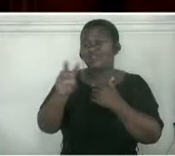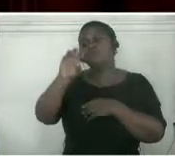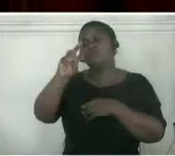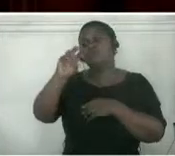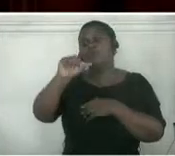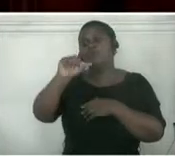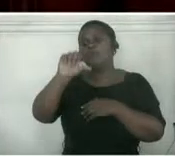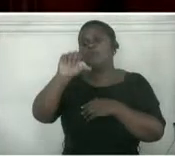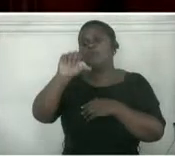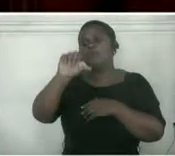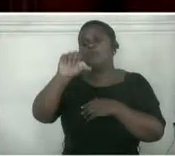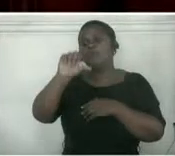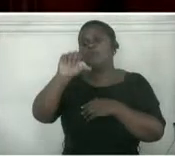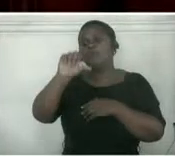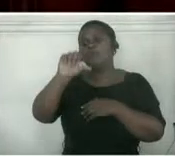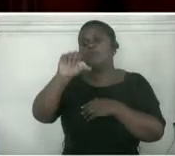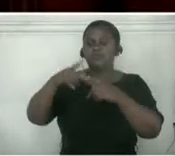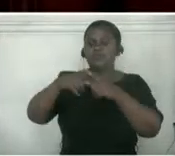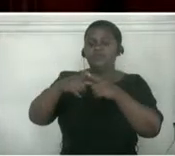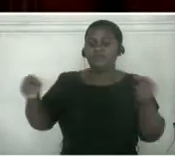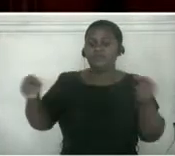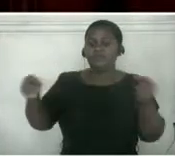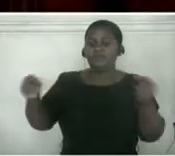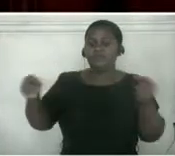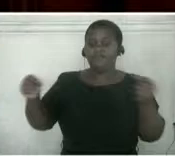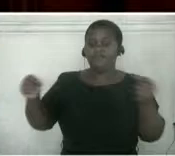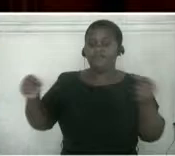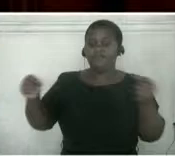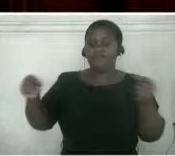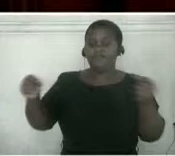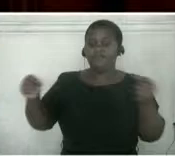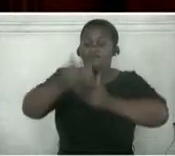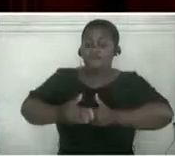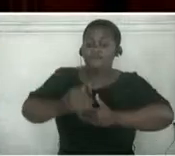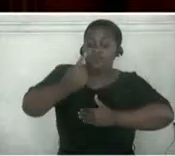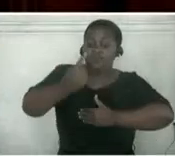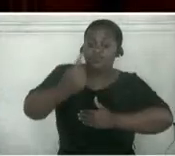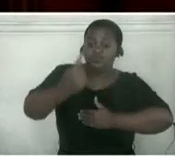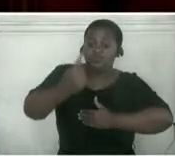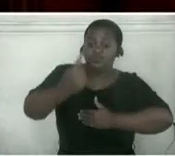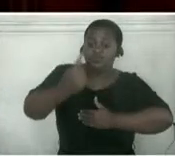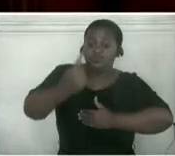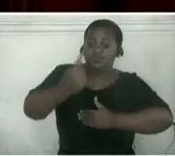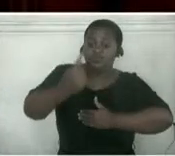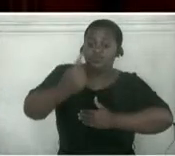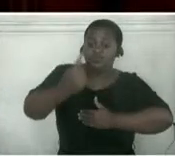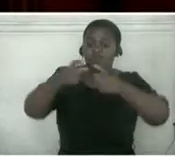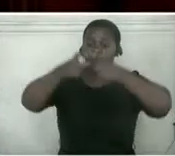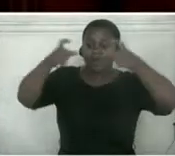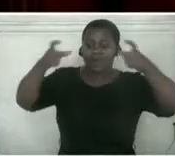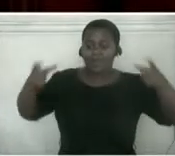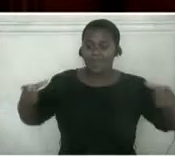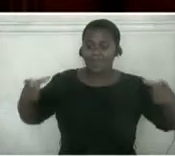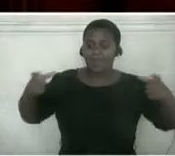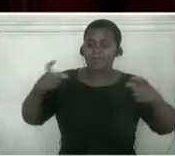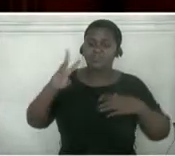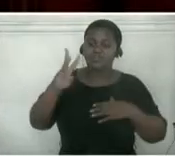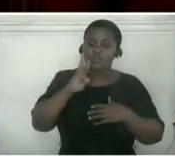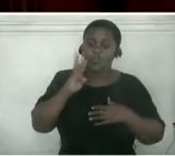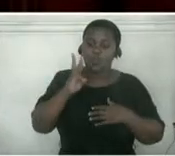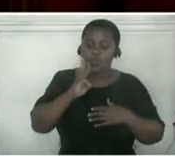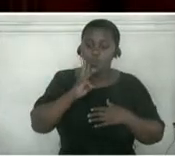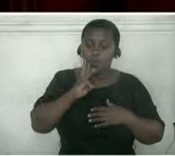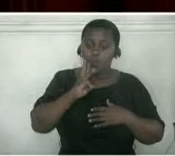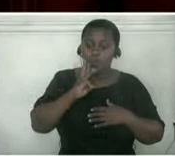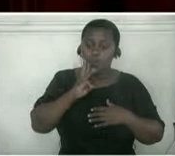once completed and developed, phase 1 and phase 2, will be the largest water transfer scheme